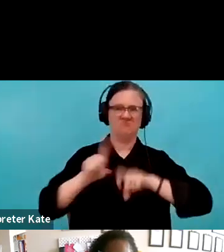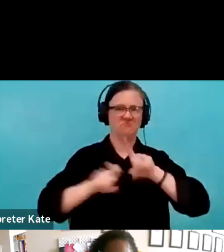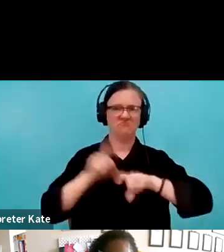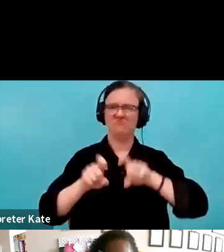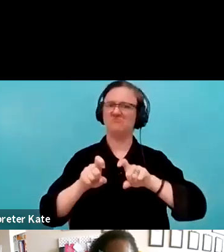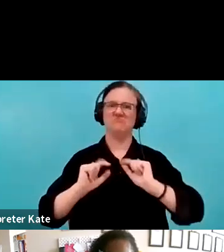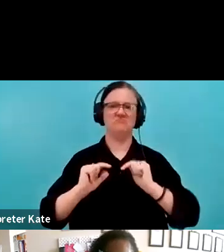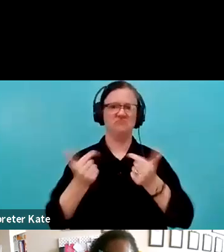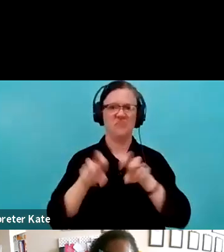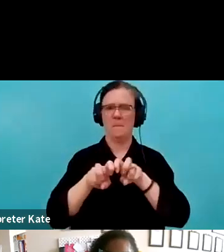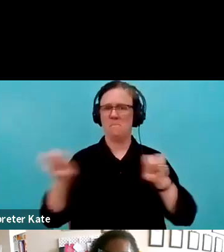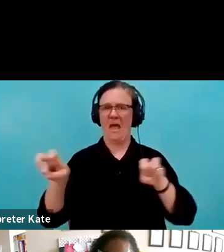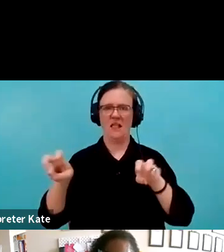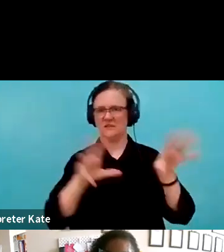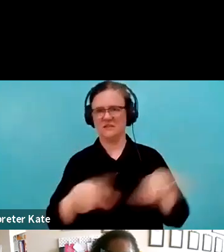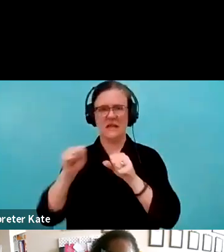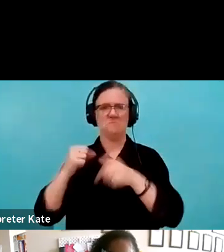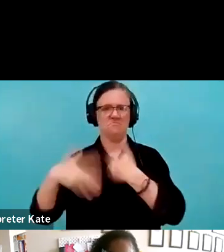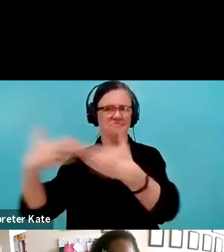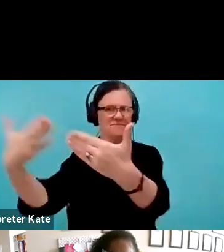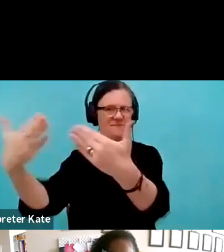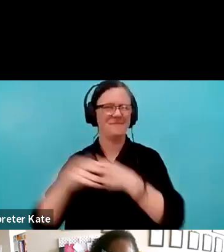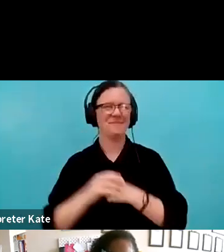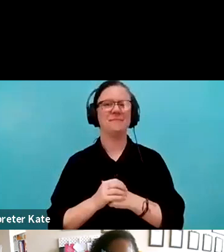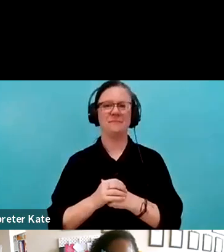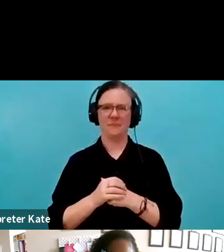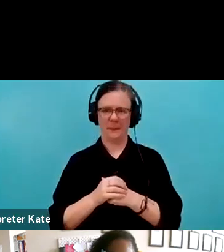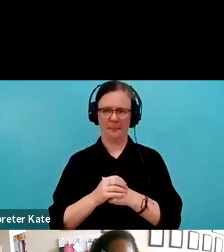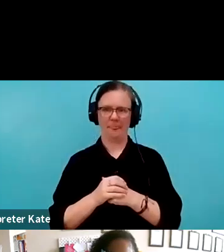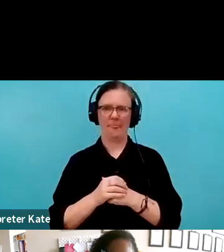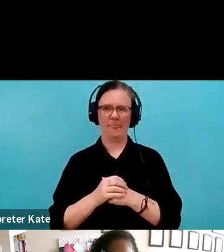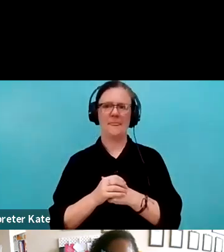letting the panelists take it away. So with that, I want to